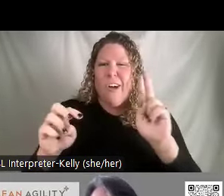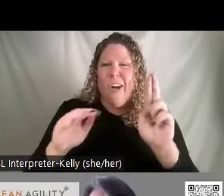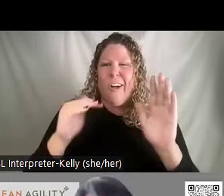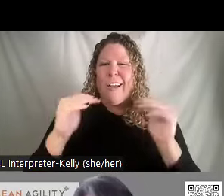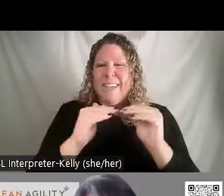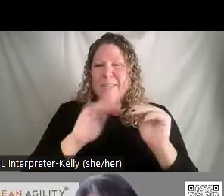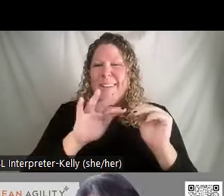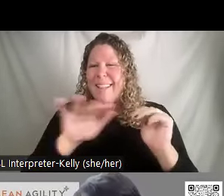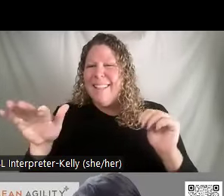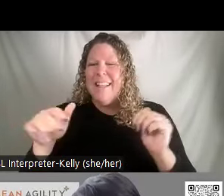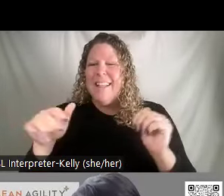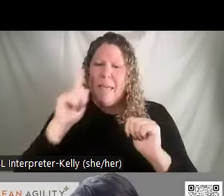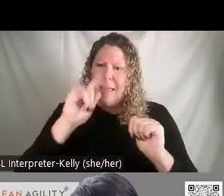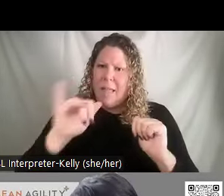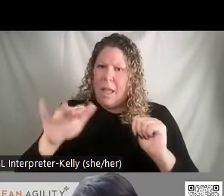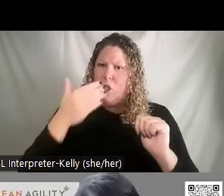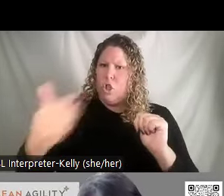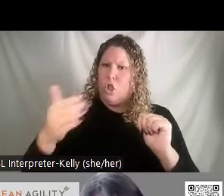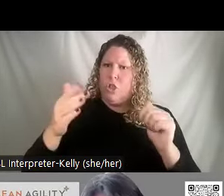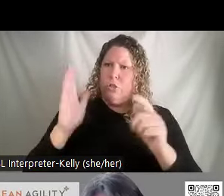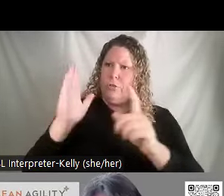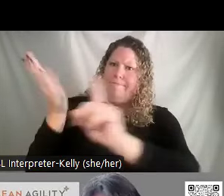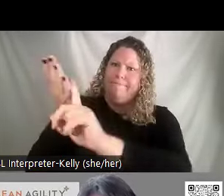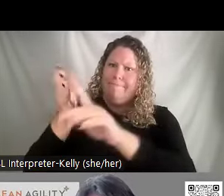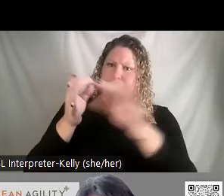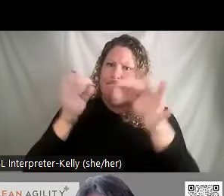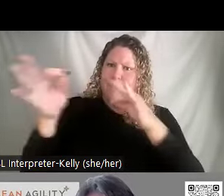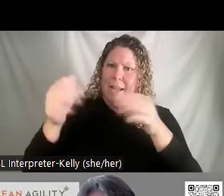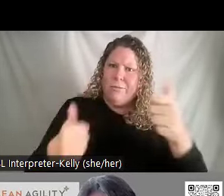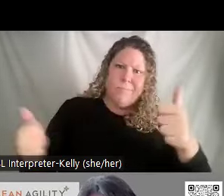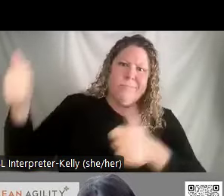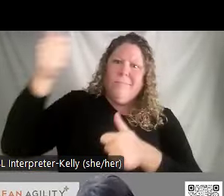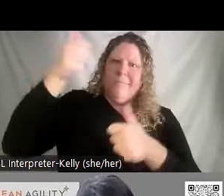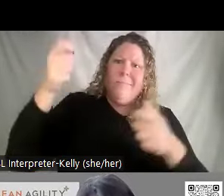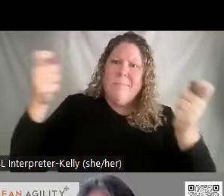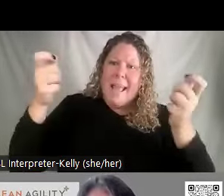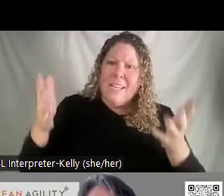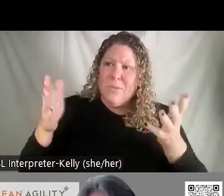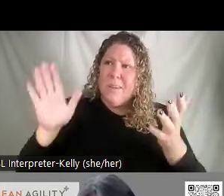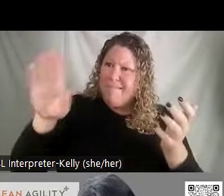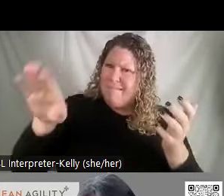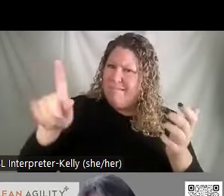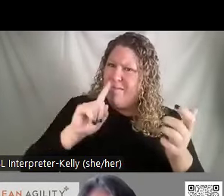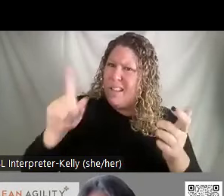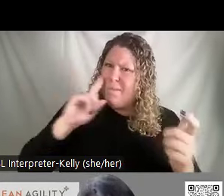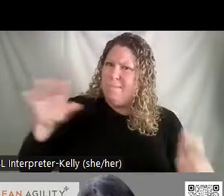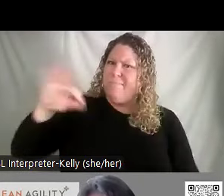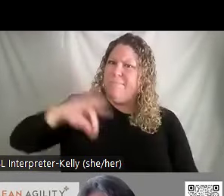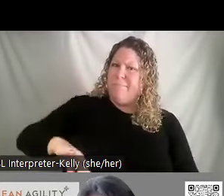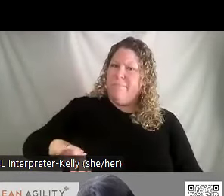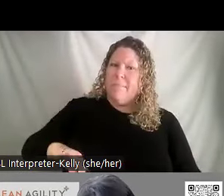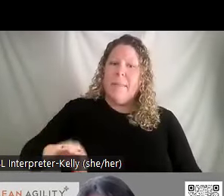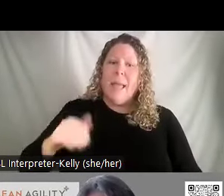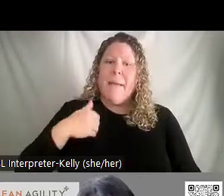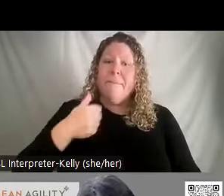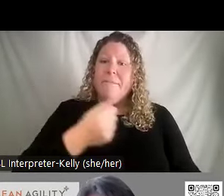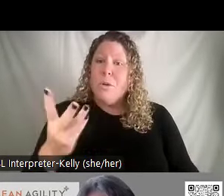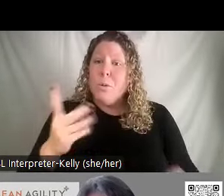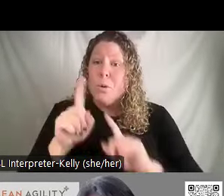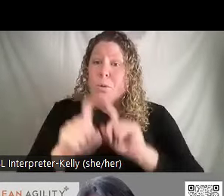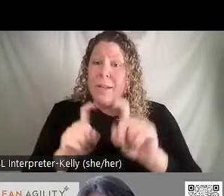to upper management in terms of where you're going to get your return on investment. We did have a couple questions.